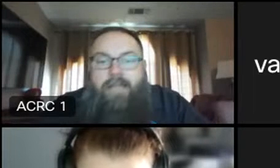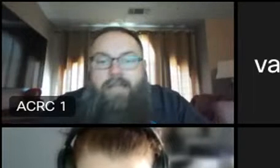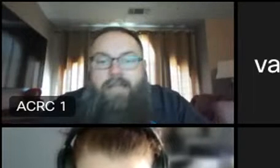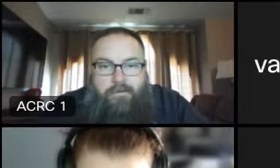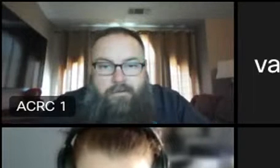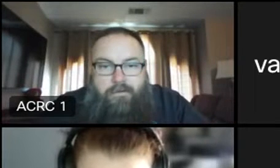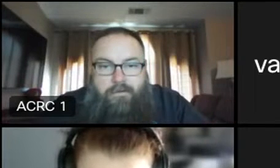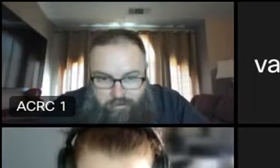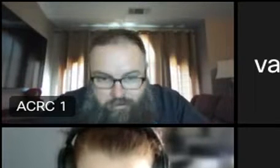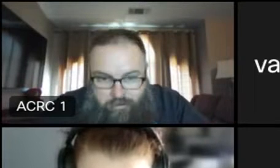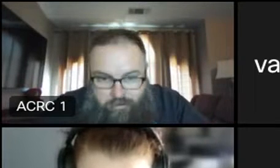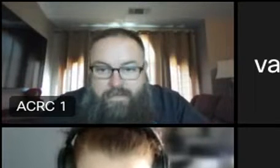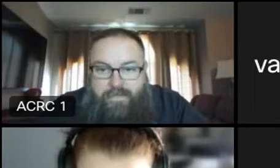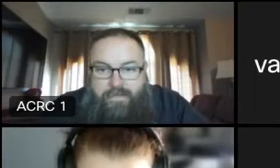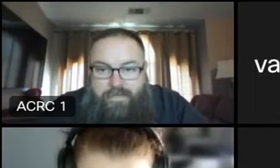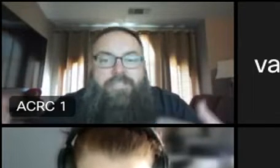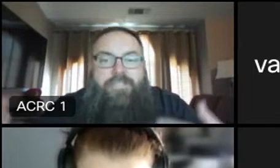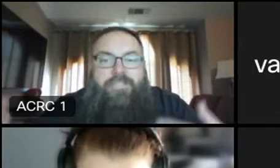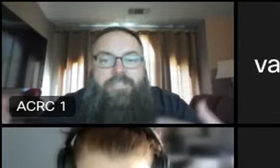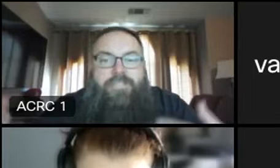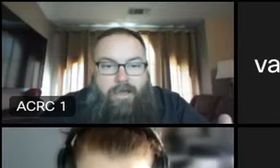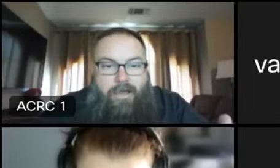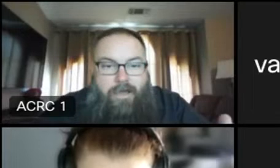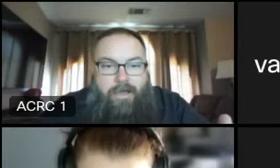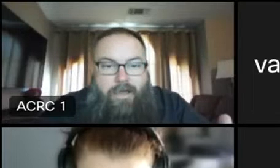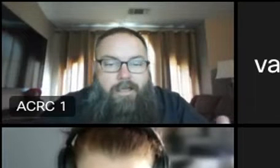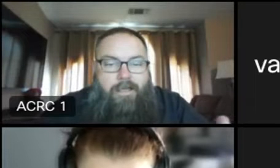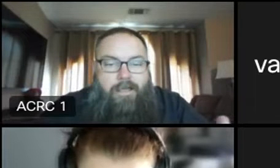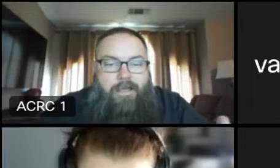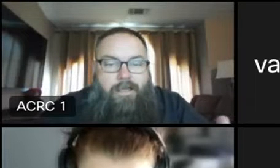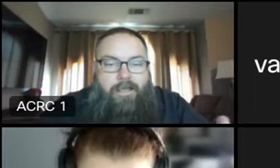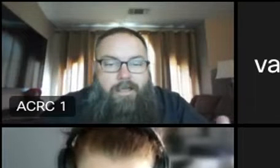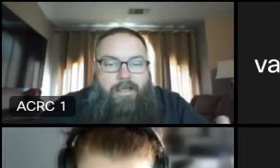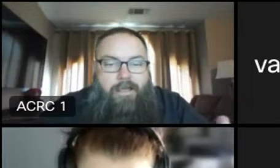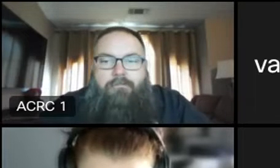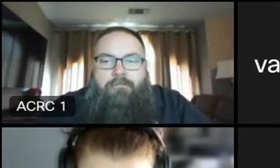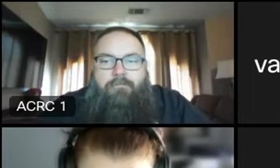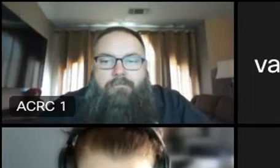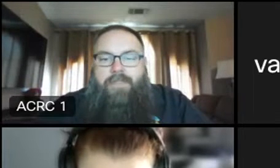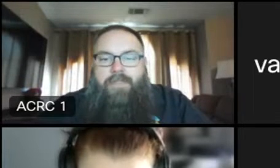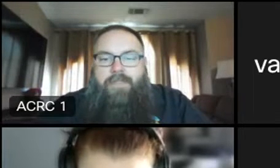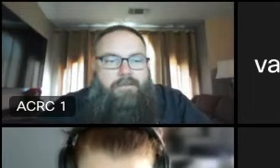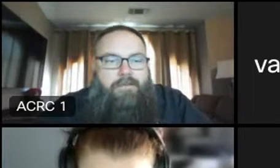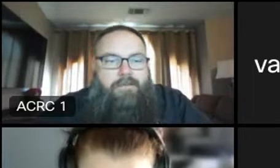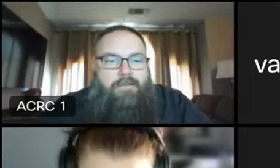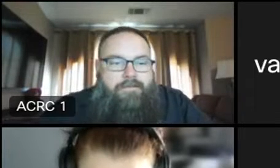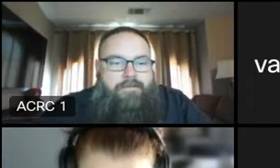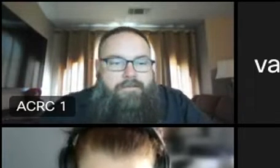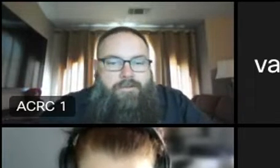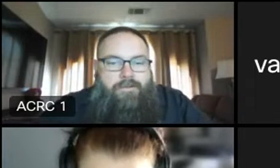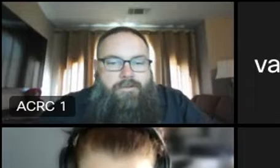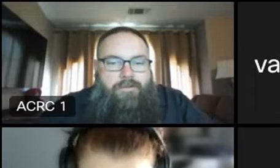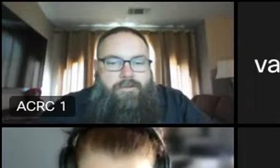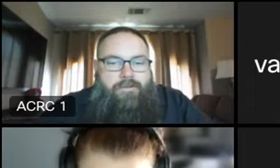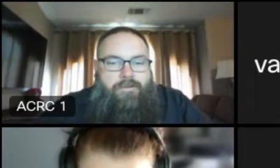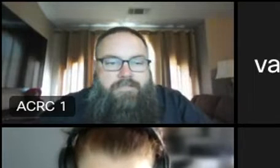of staffing concern, right? That is a huge issue right now. My feedback that I've gotten is,